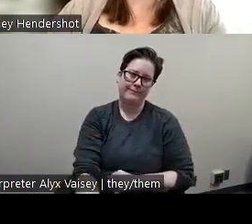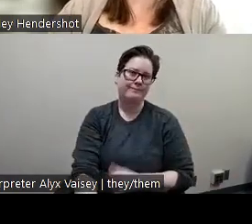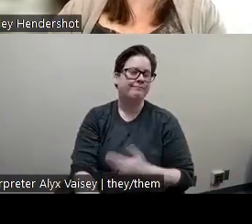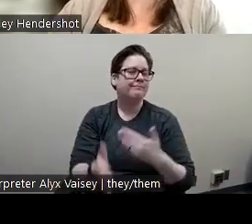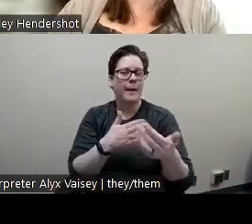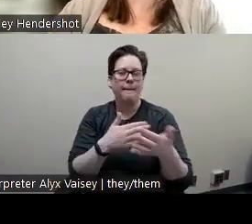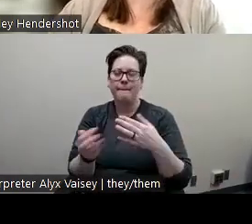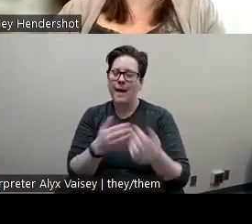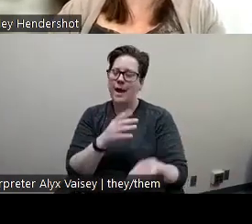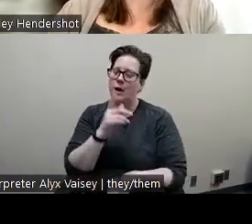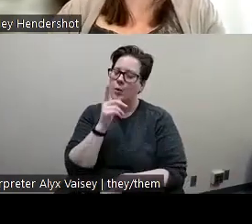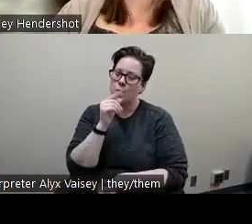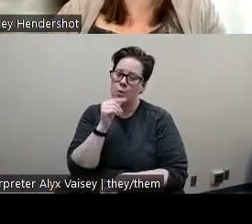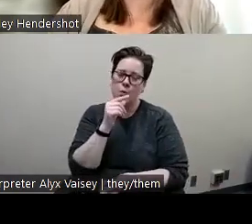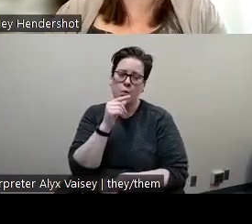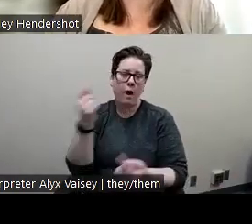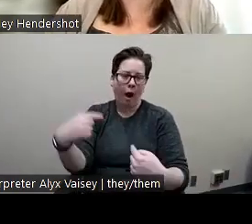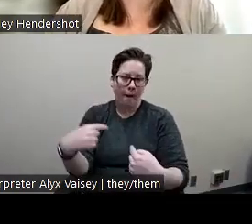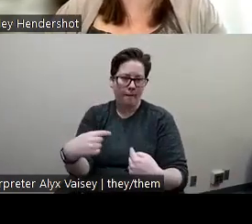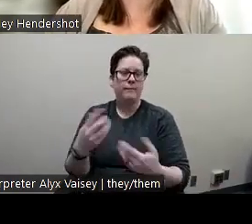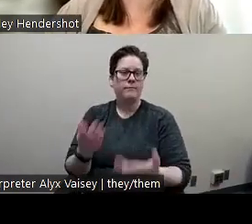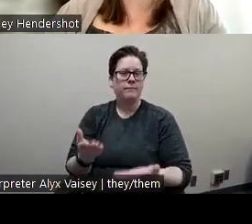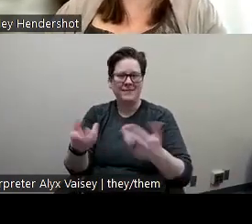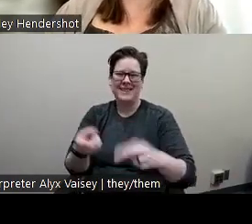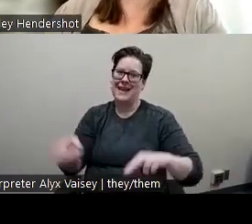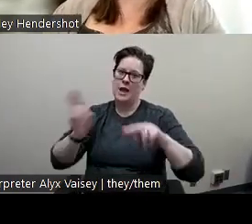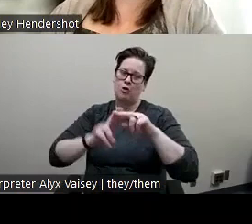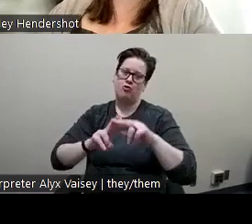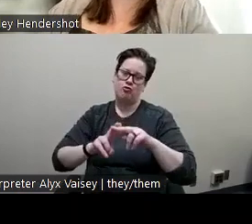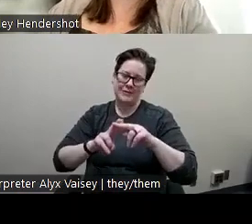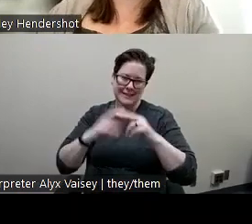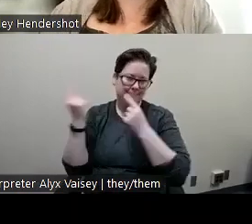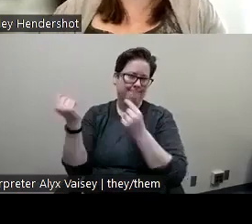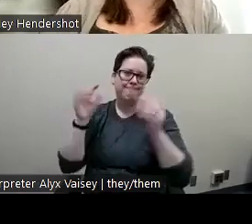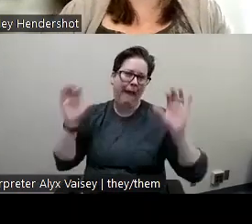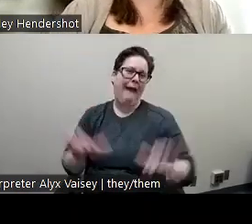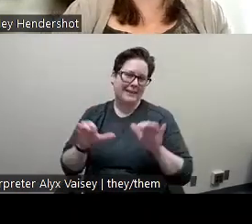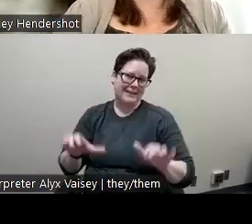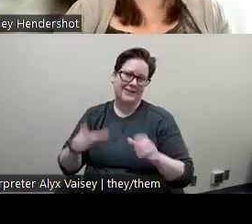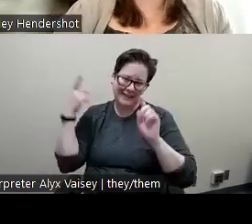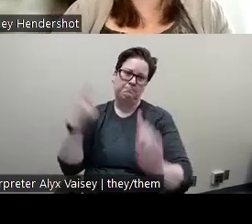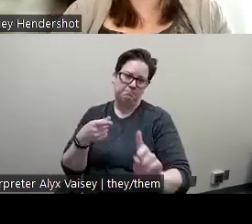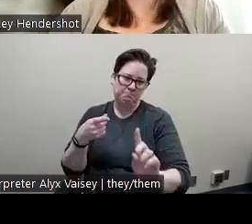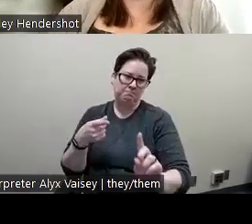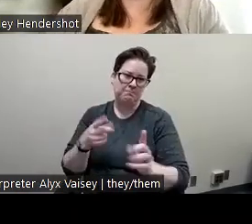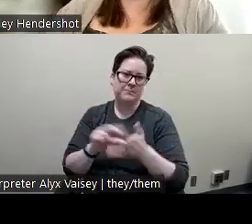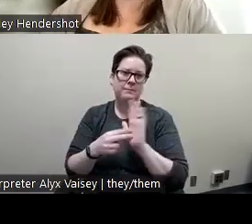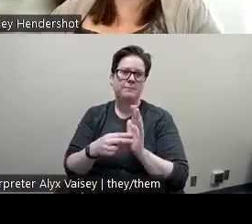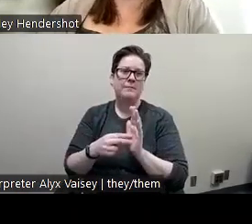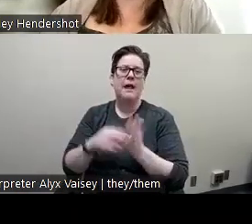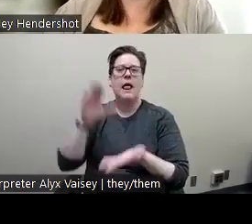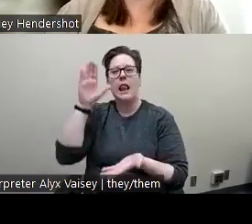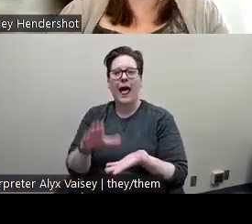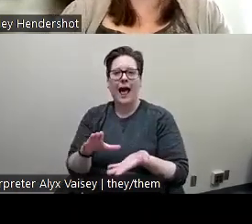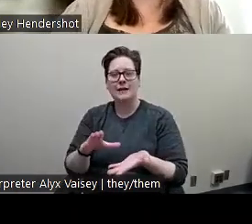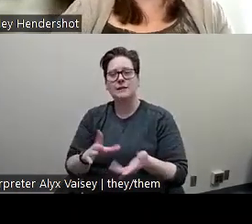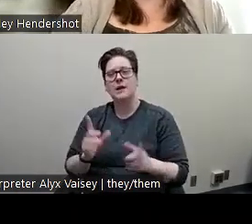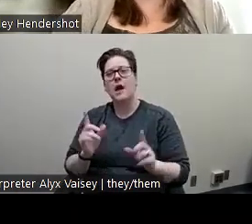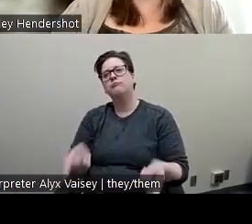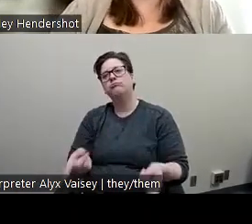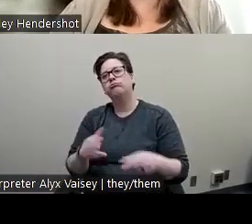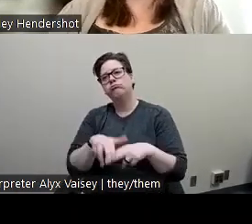person, increasing activity is really what people should be trying to do. So reducing their time spent